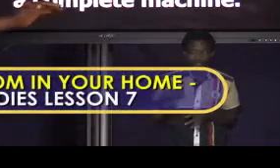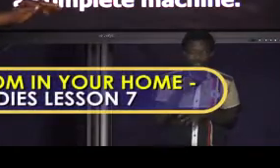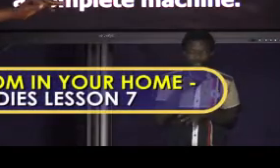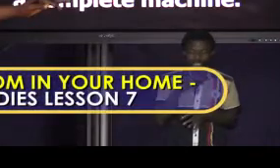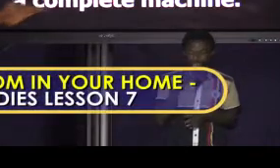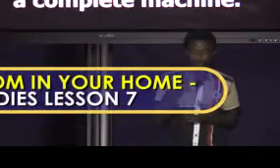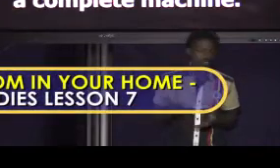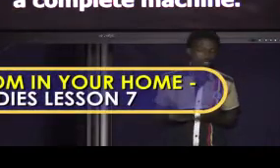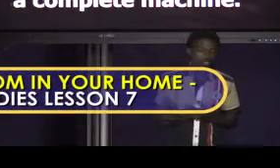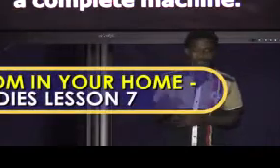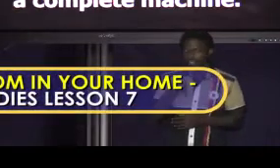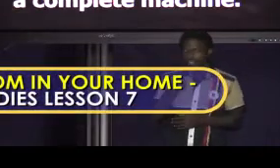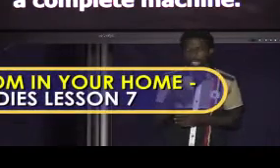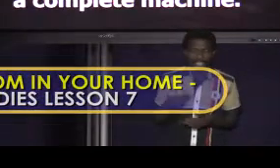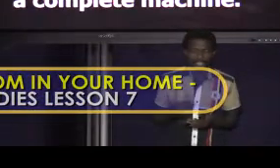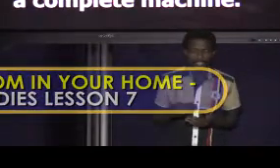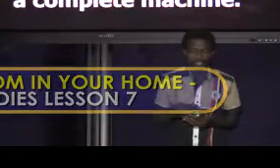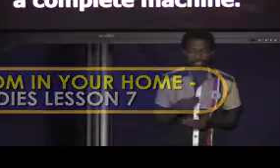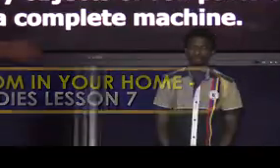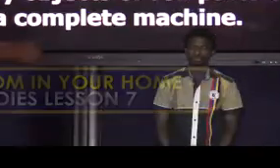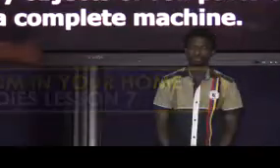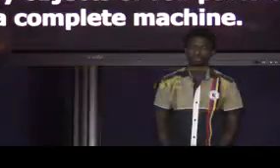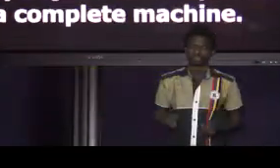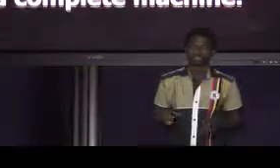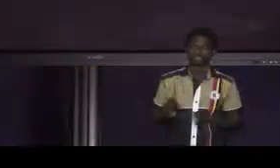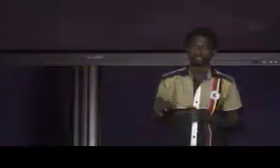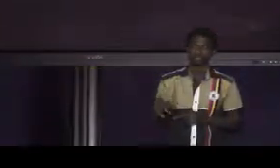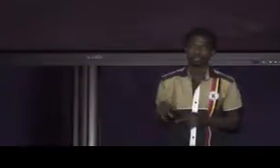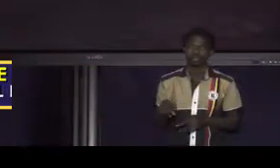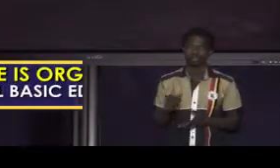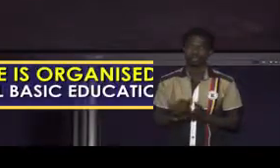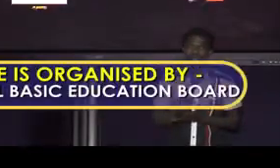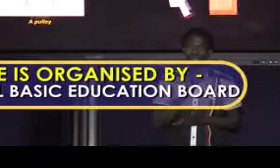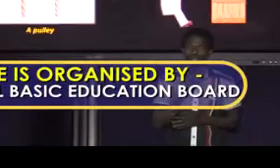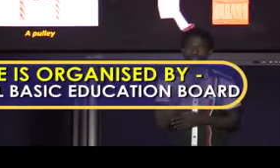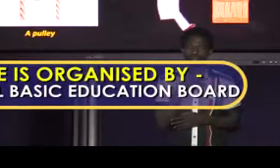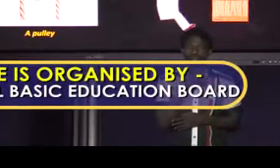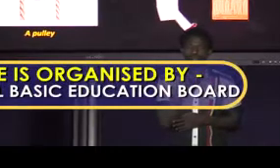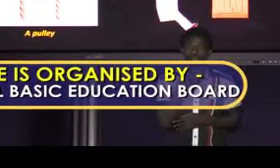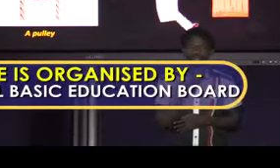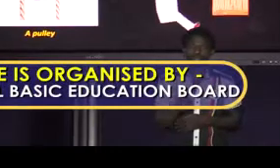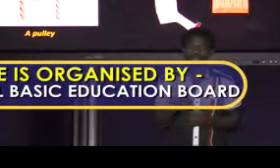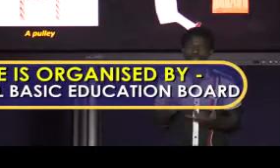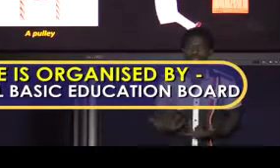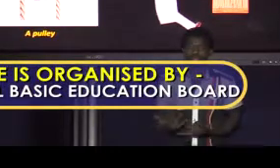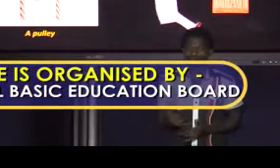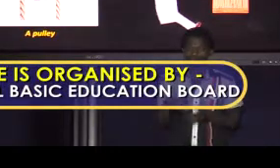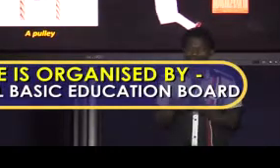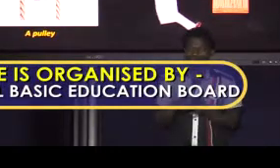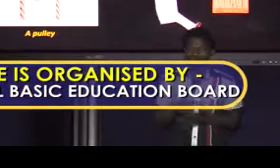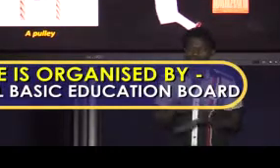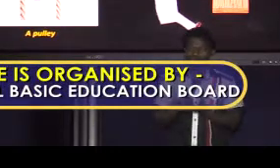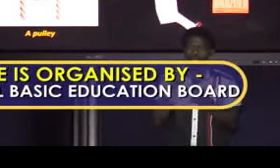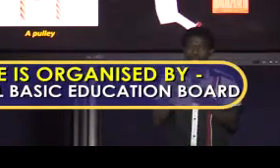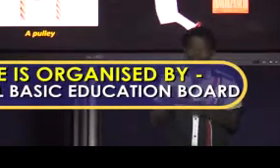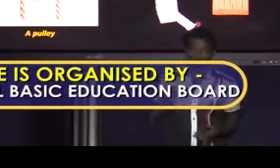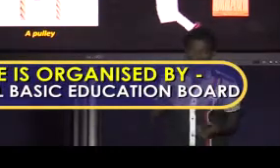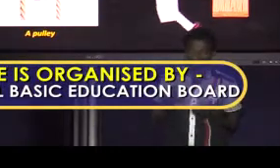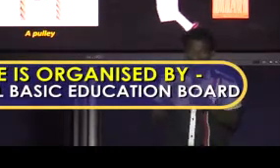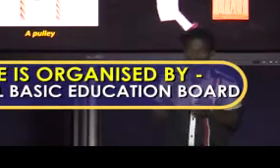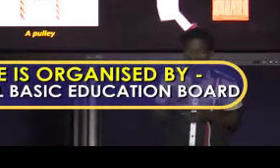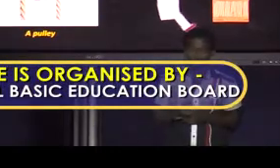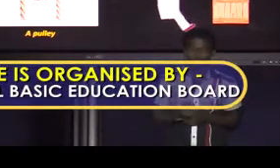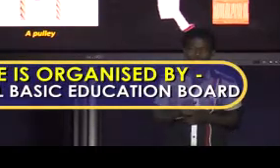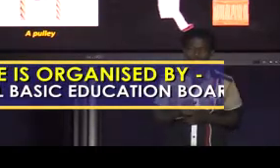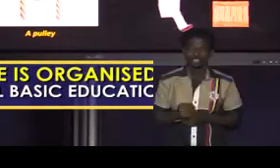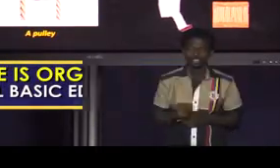roll parts of a complete machine. Okay, that's pulley. Now, it helps to reduce the amount